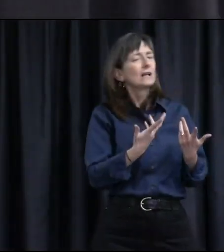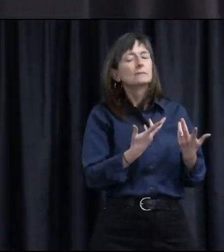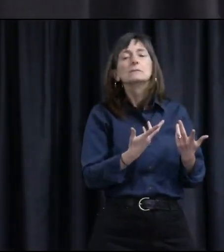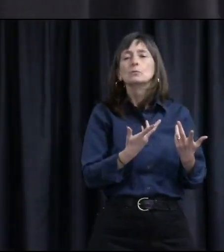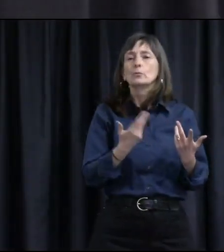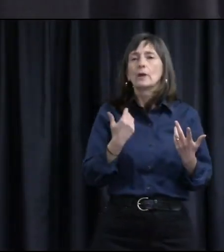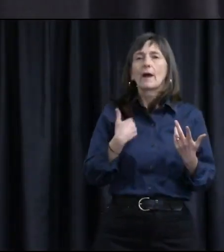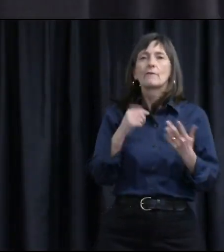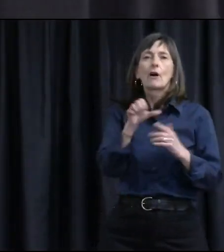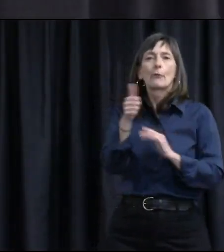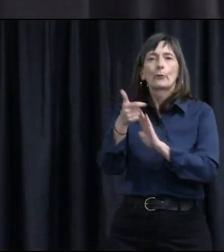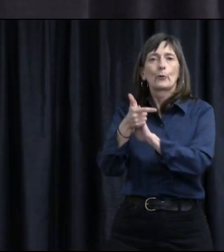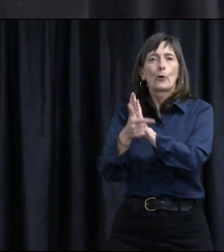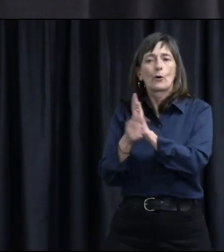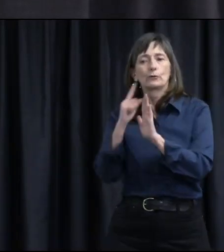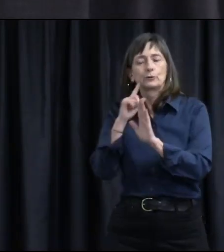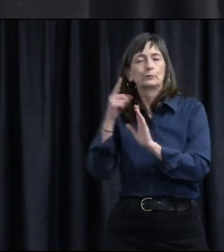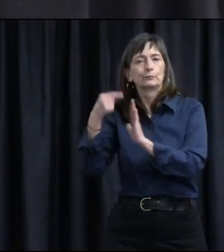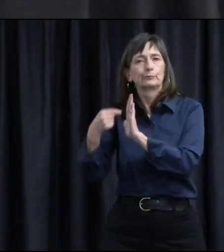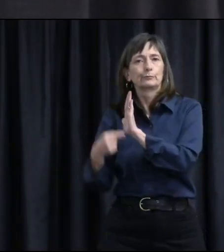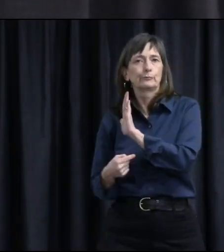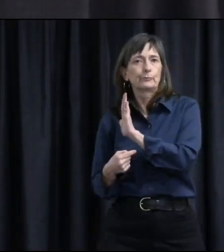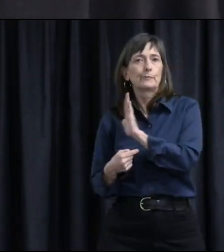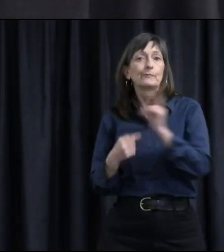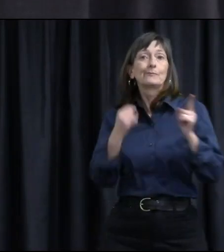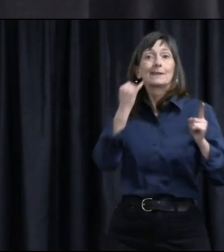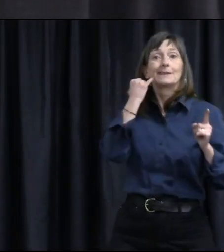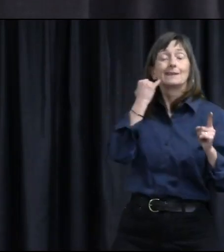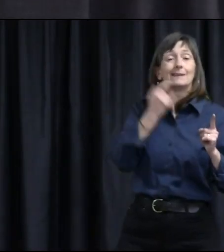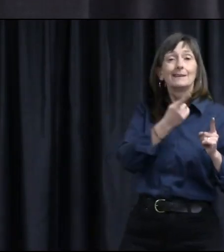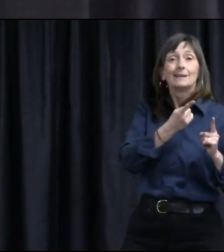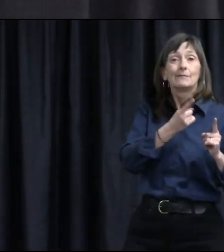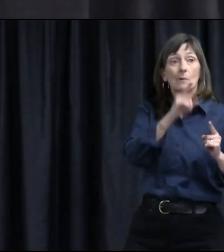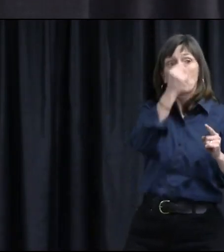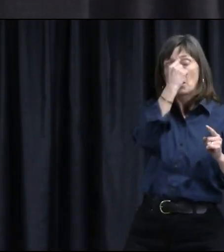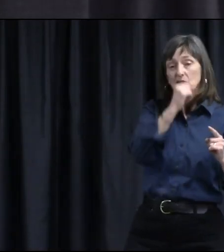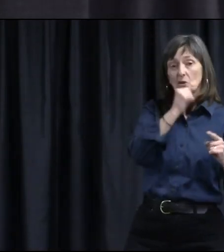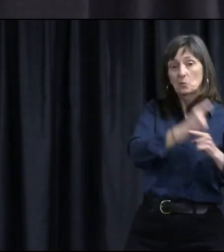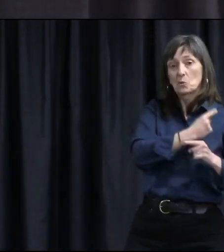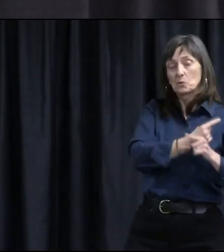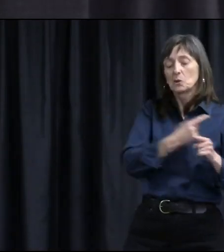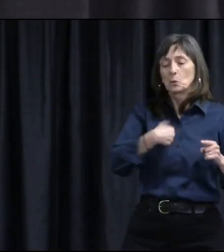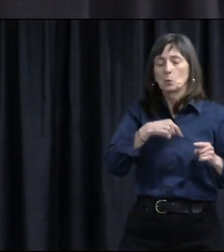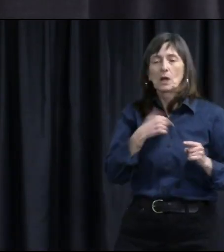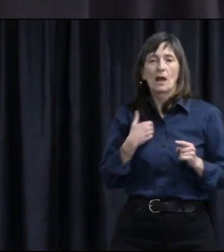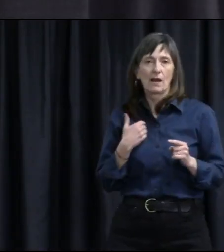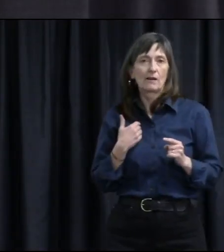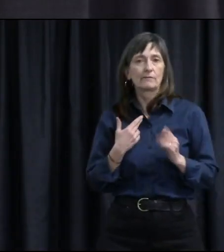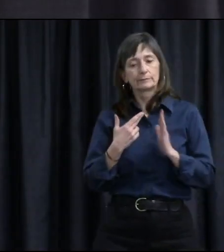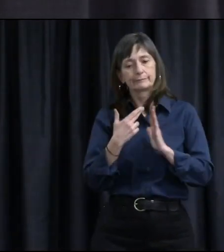in place to deal with an employer who is not appropriately dealing with your employees.